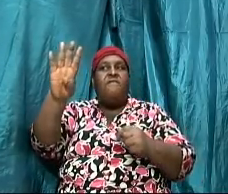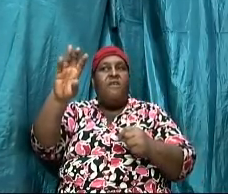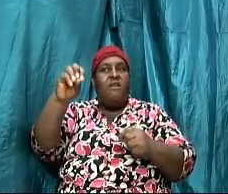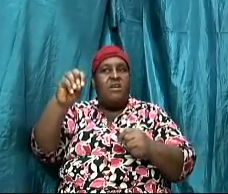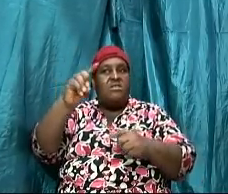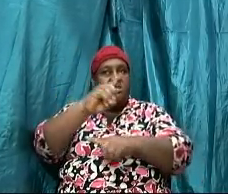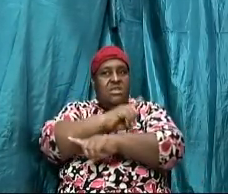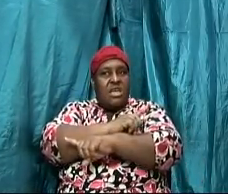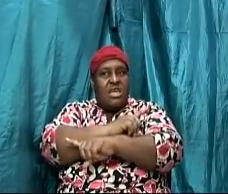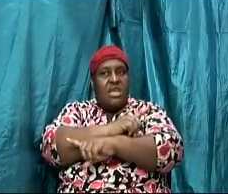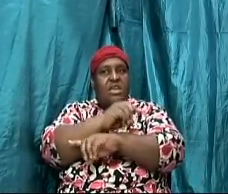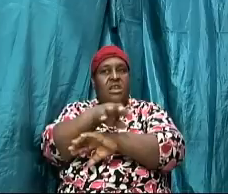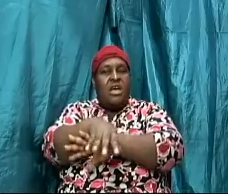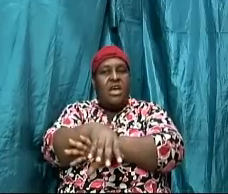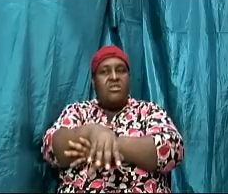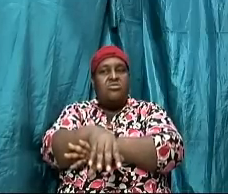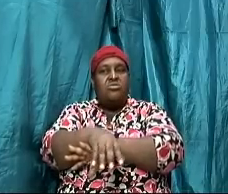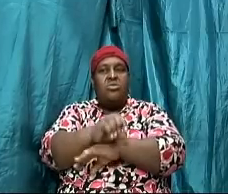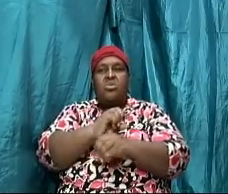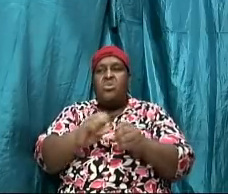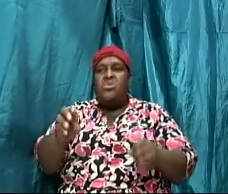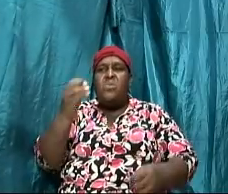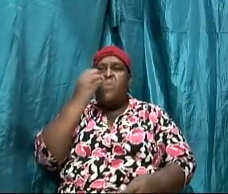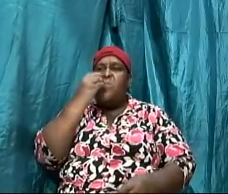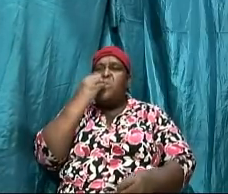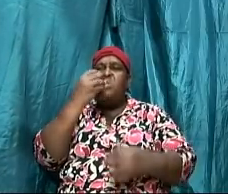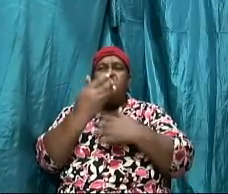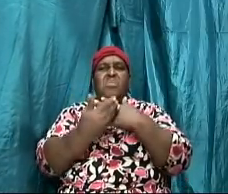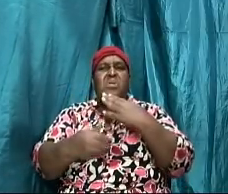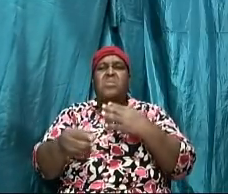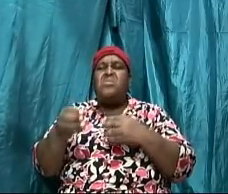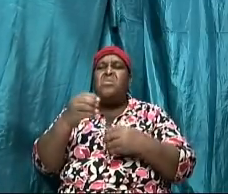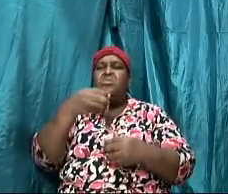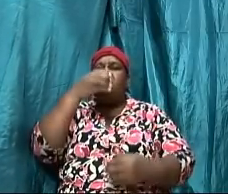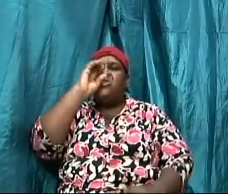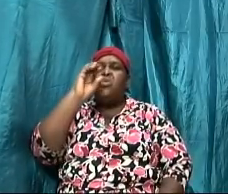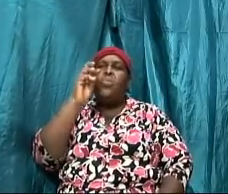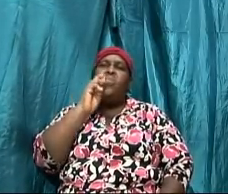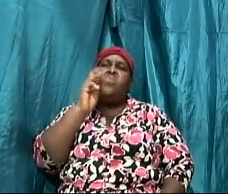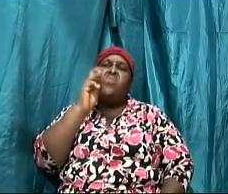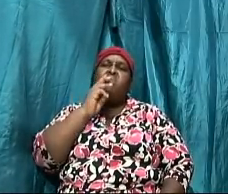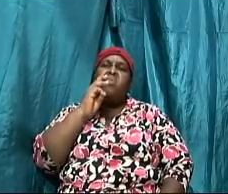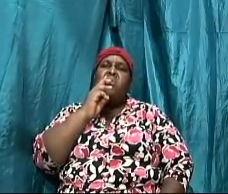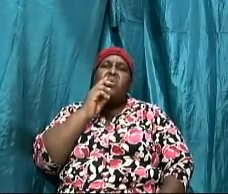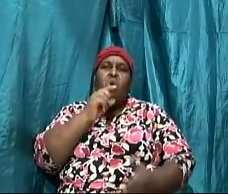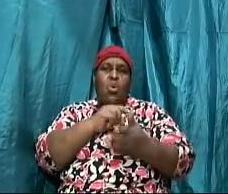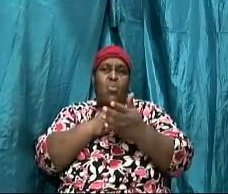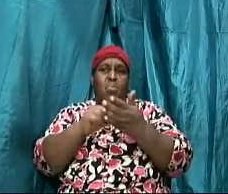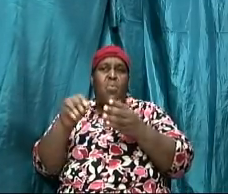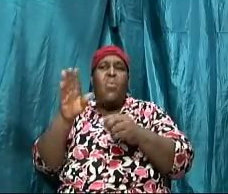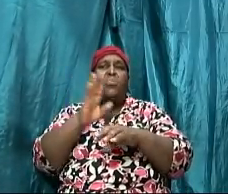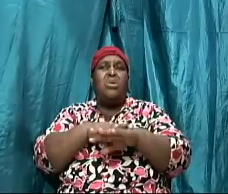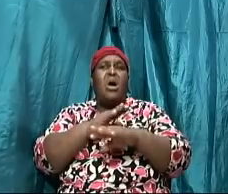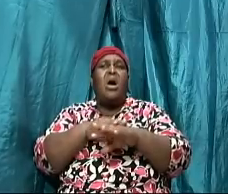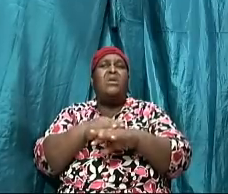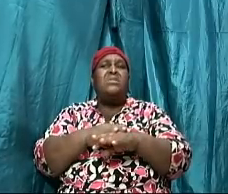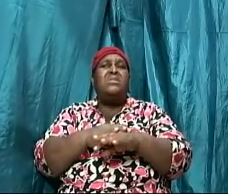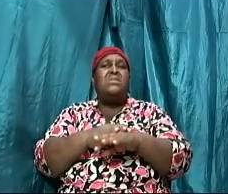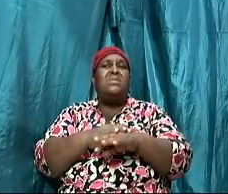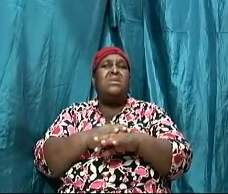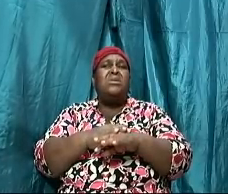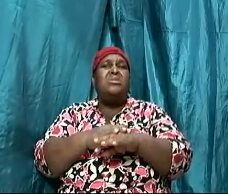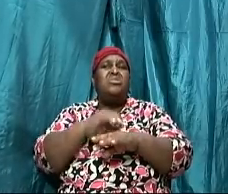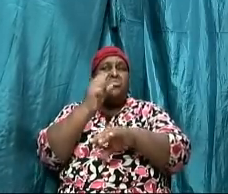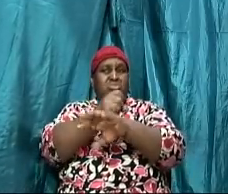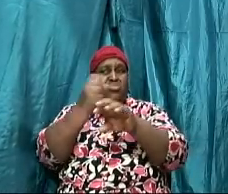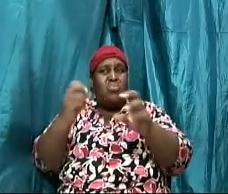neither eat bread nor drink water. And he wrote upon the tables the word of the covenant. What is that? The Ten